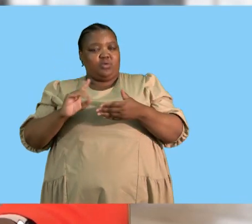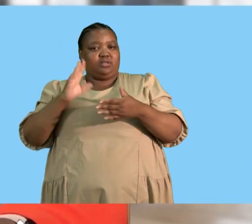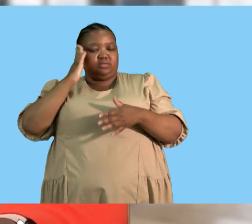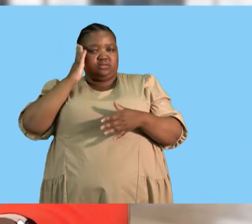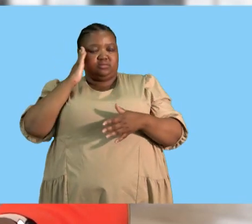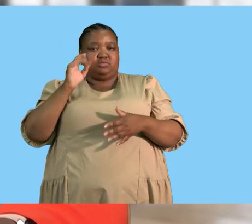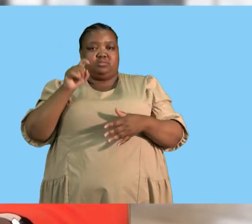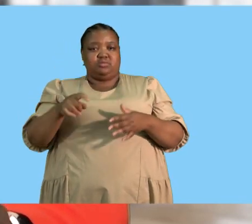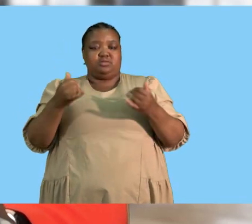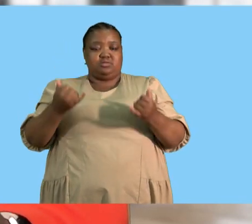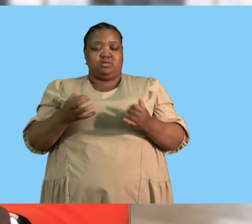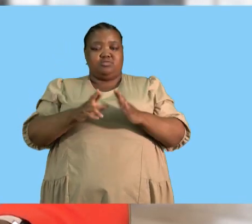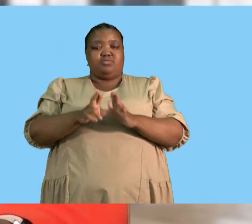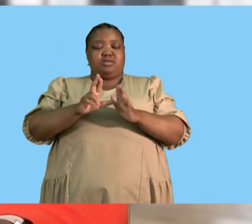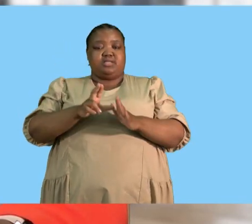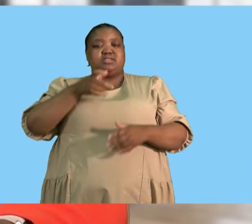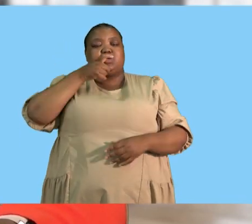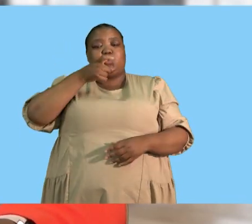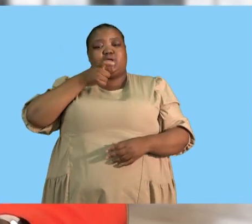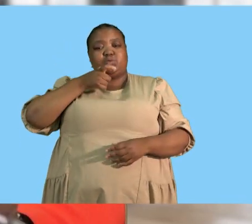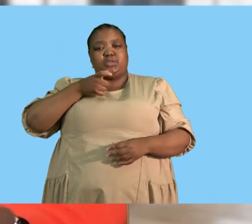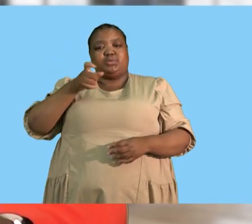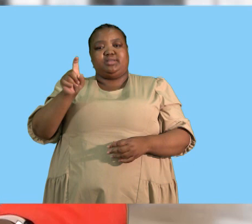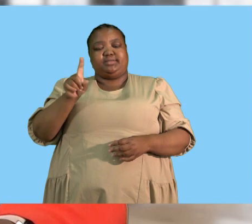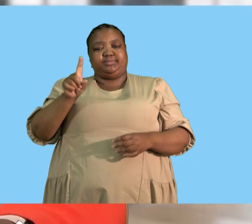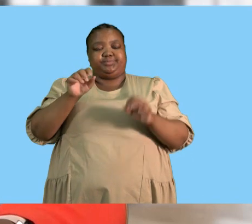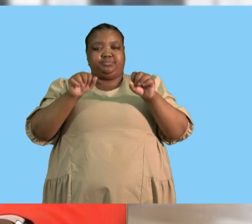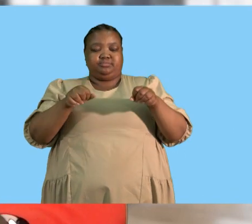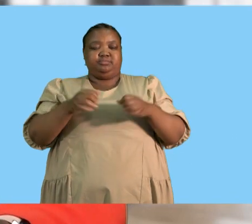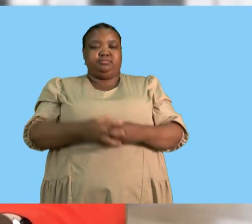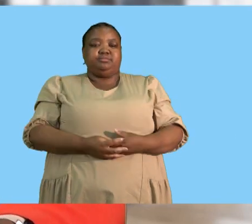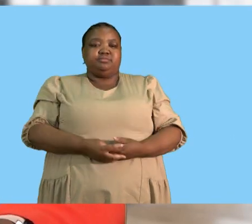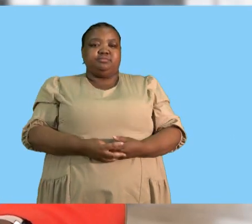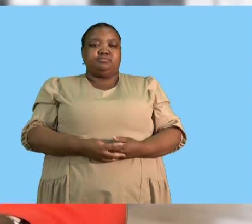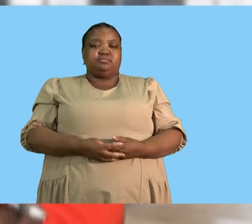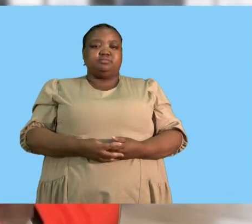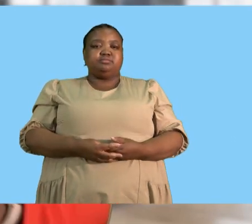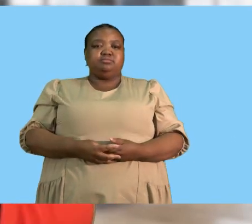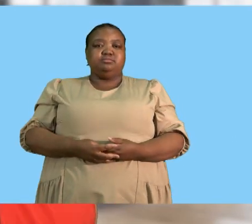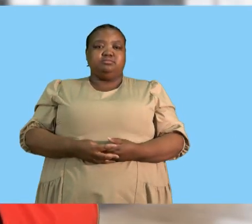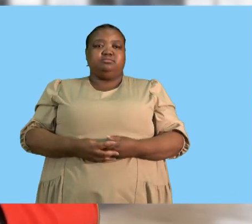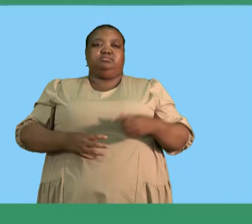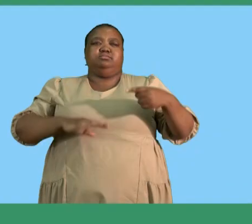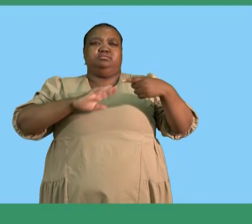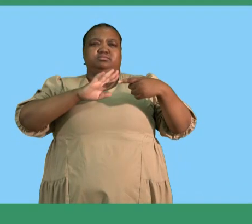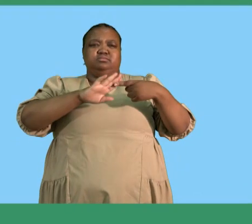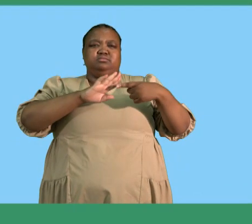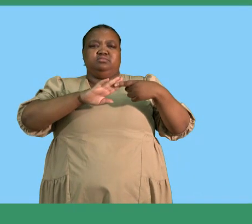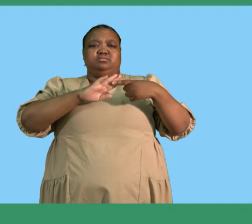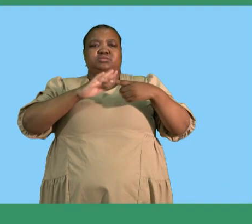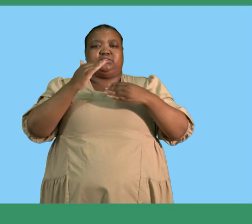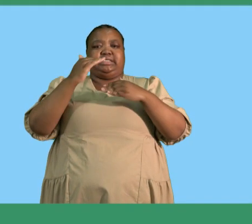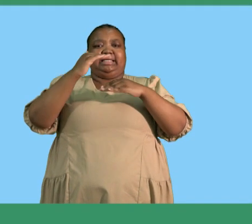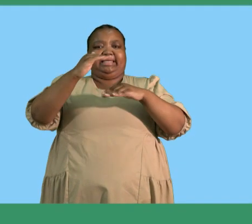11s, let us look at the revising keywords that you will come across in today's lesson. Firstly, we have the